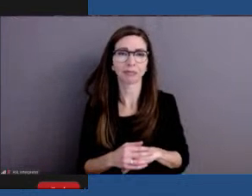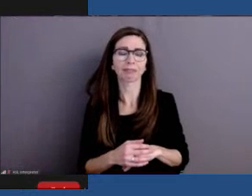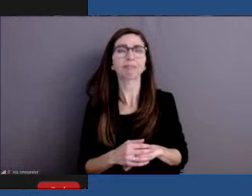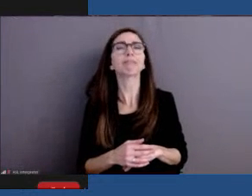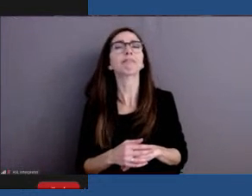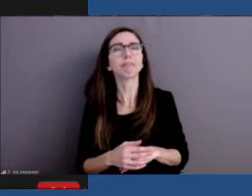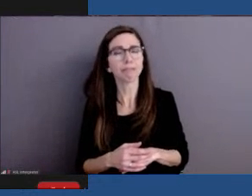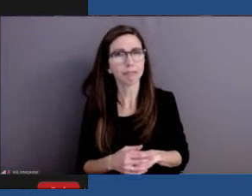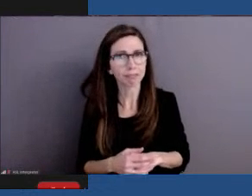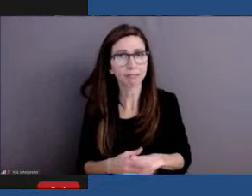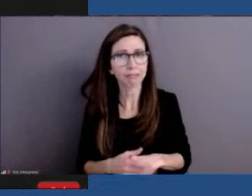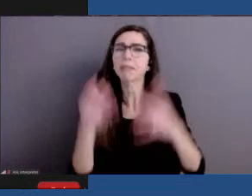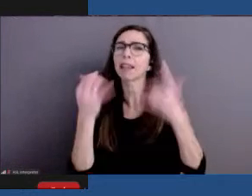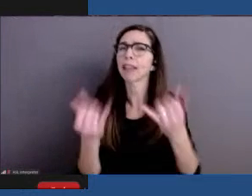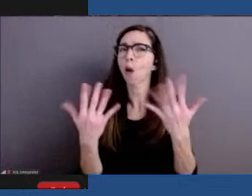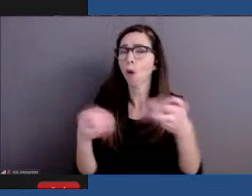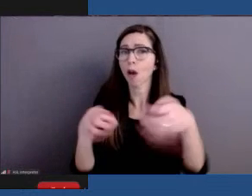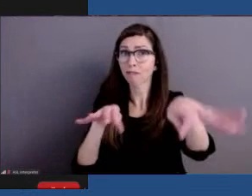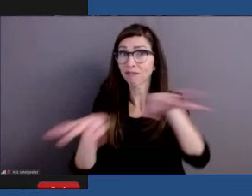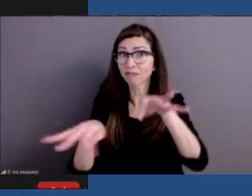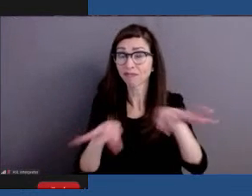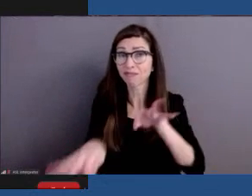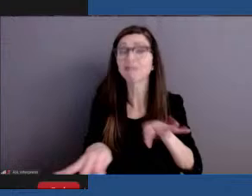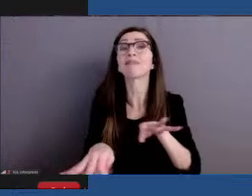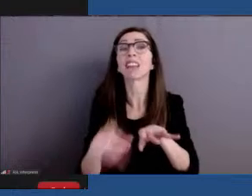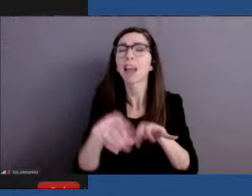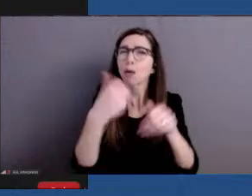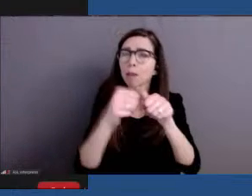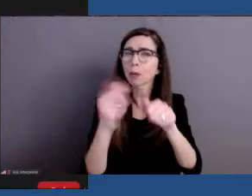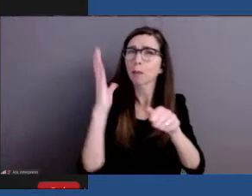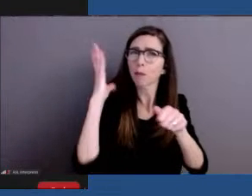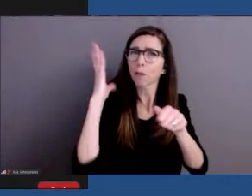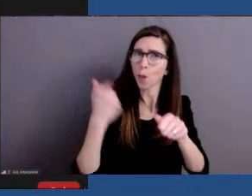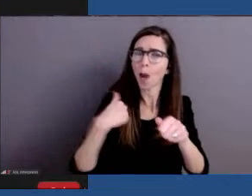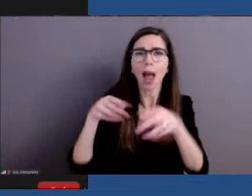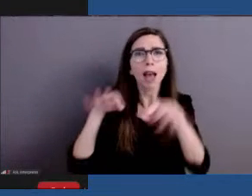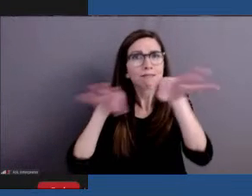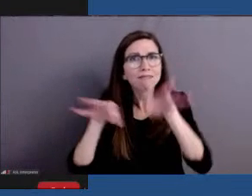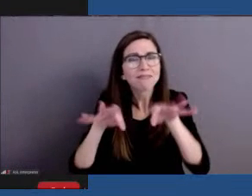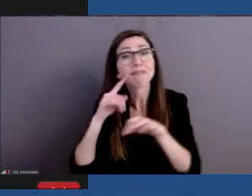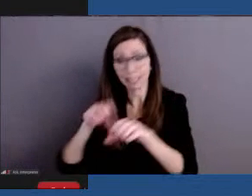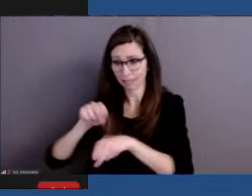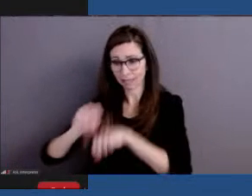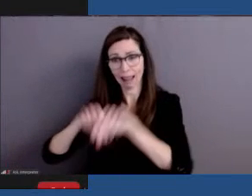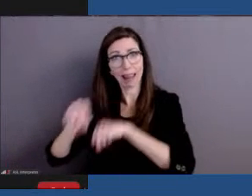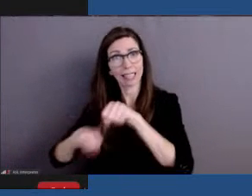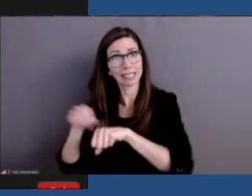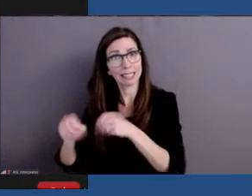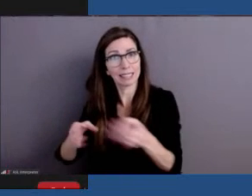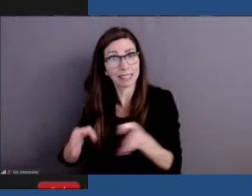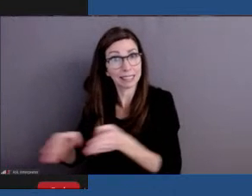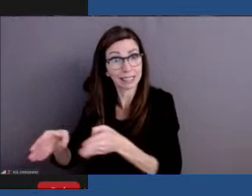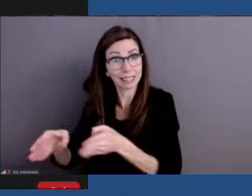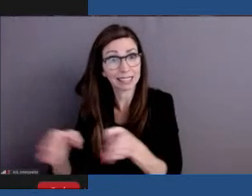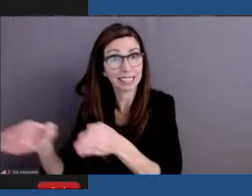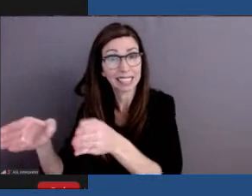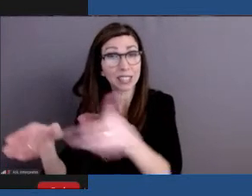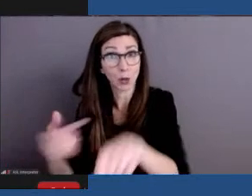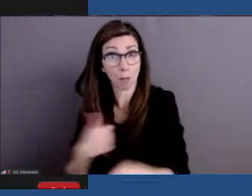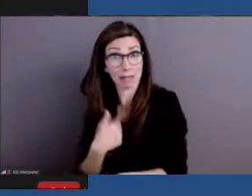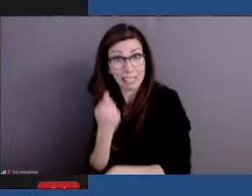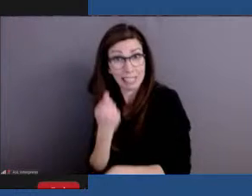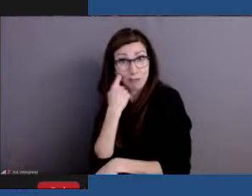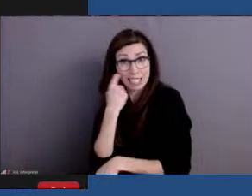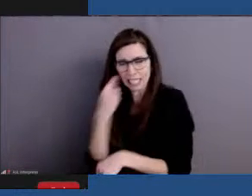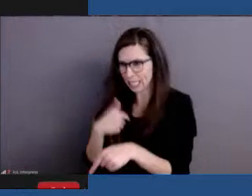about the design of cycling facilities. And so my most recent experience consulting on the range